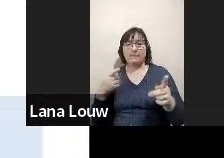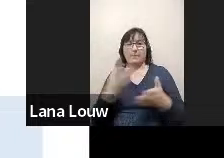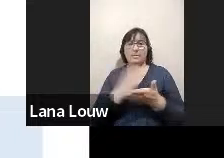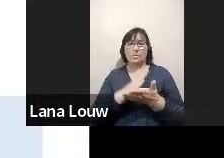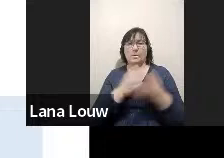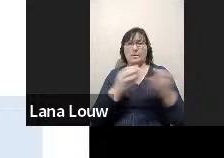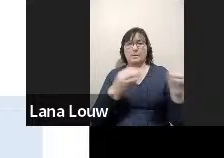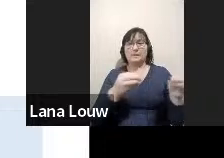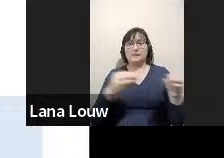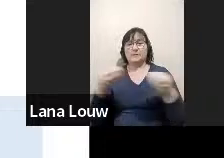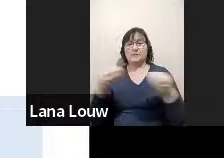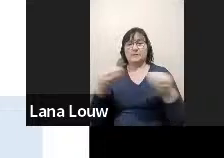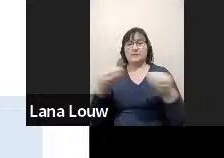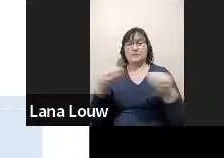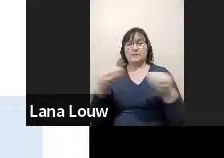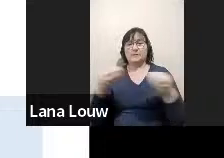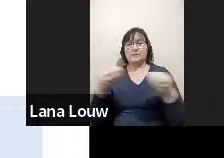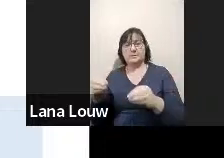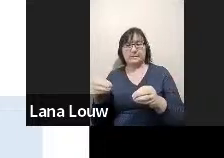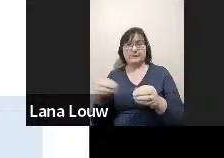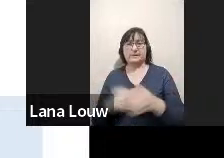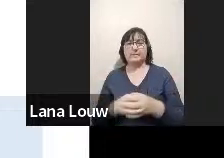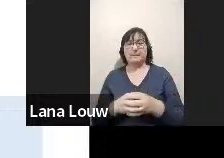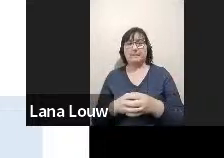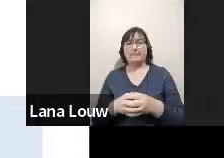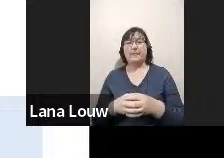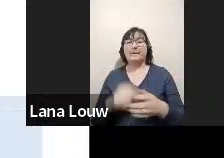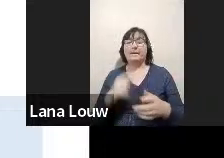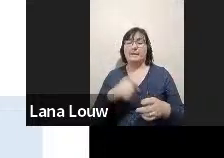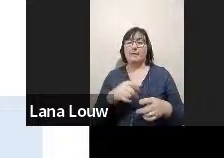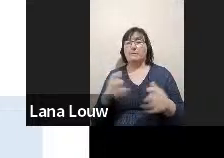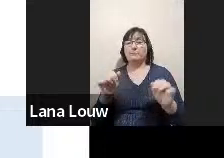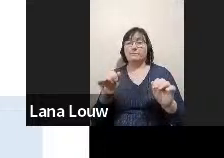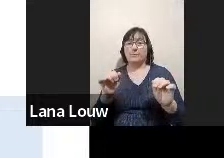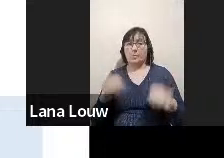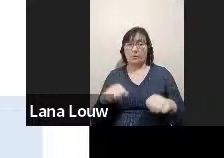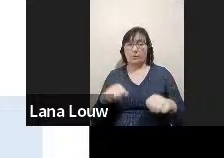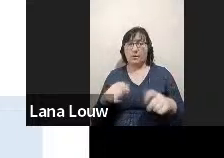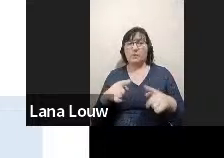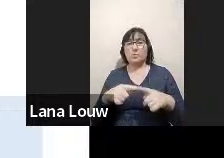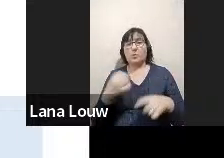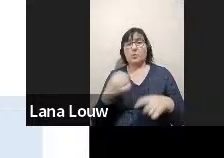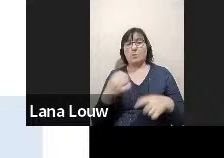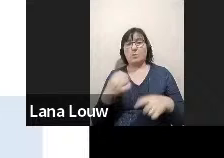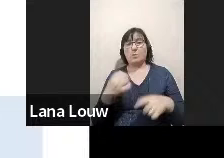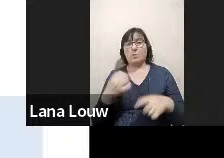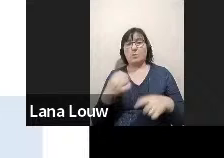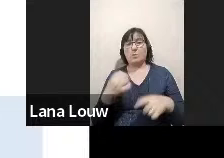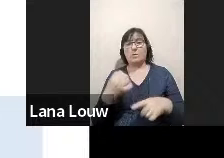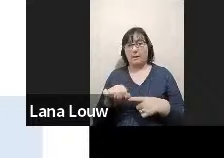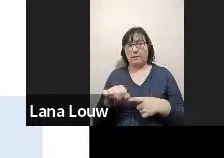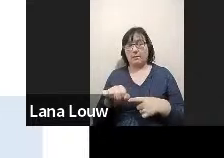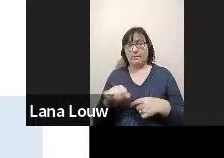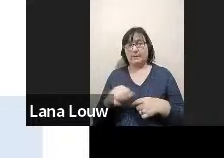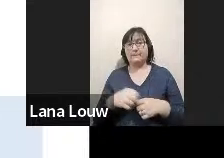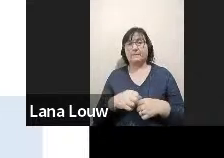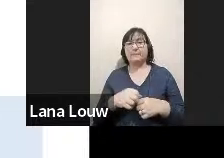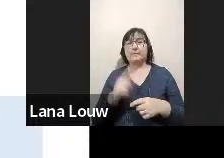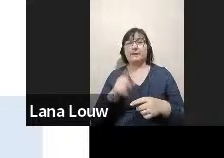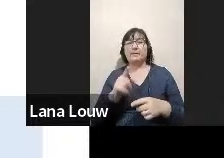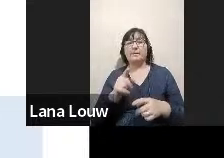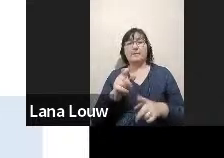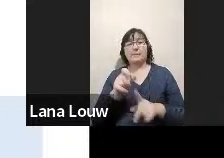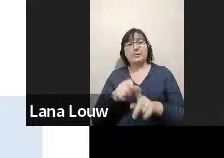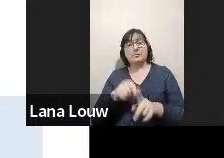one that will either authorize or decline. If they authorize or decline, then the requester will receive